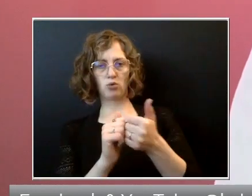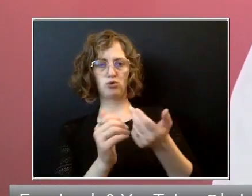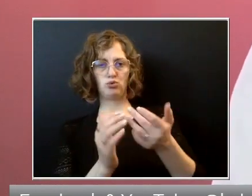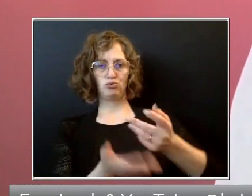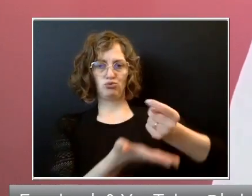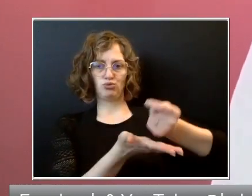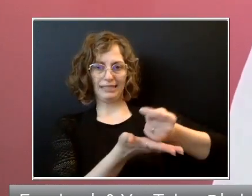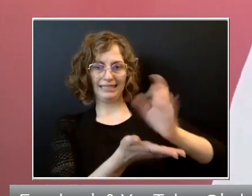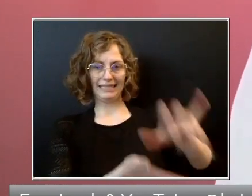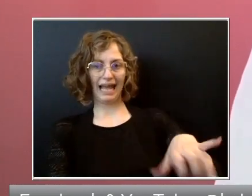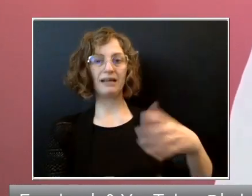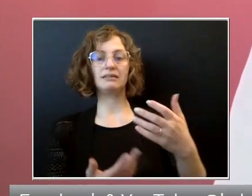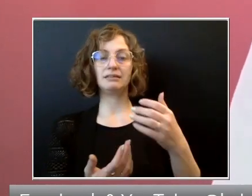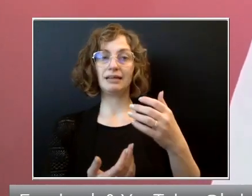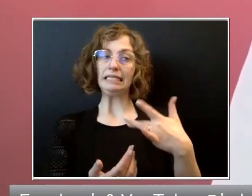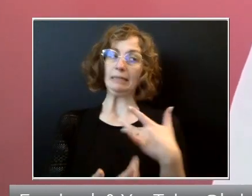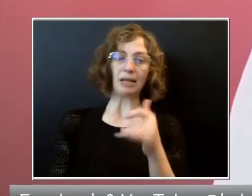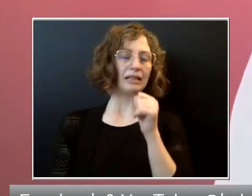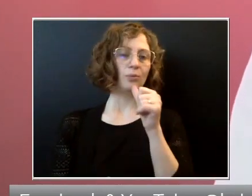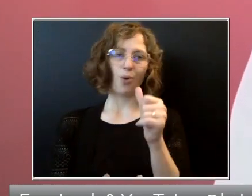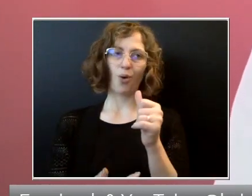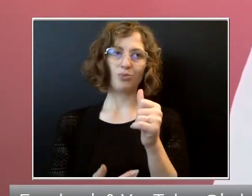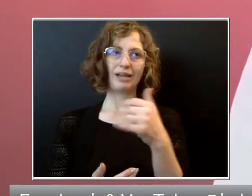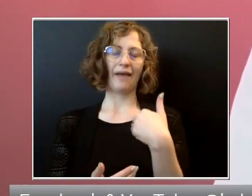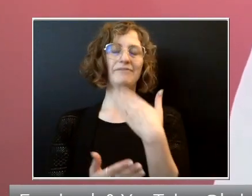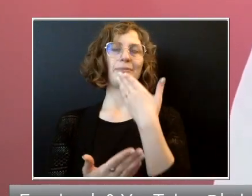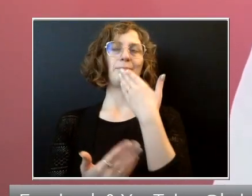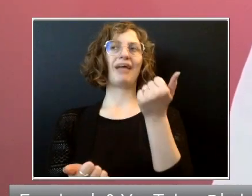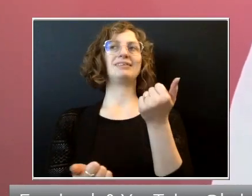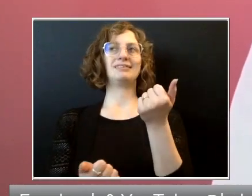Not always, but typically.